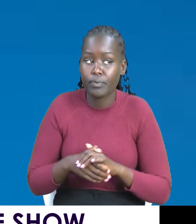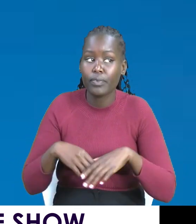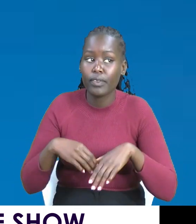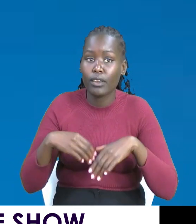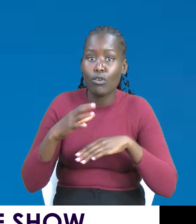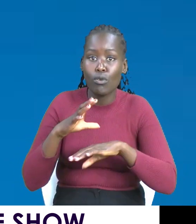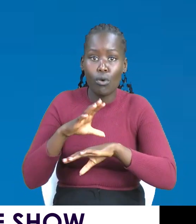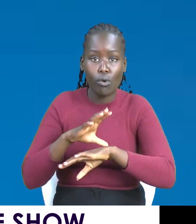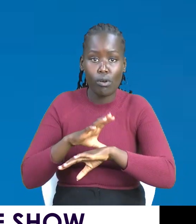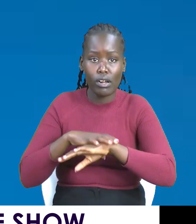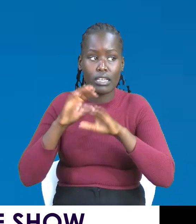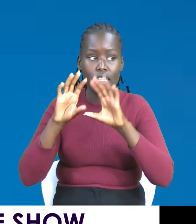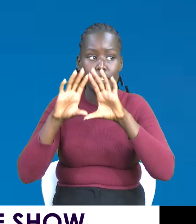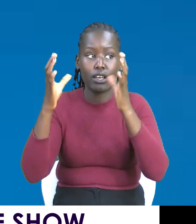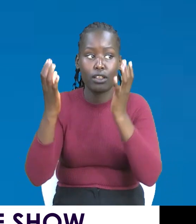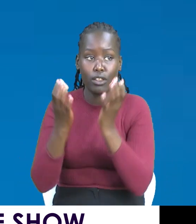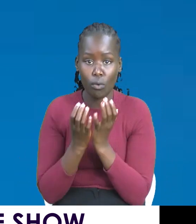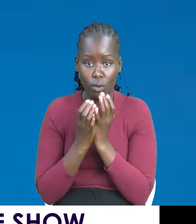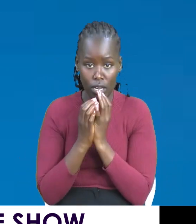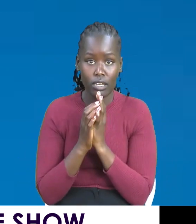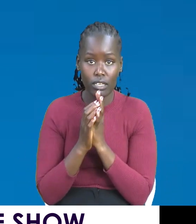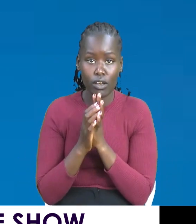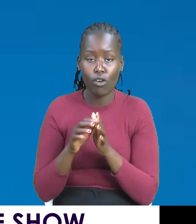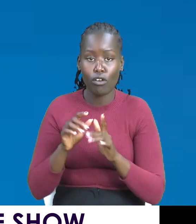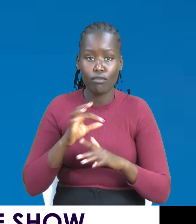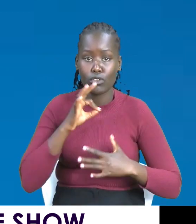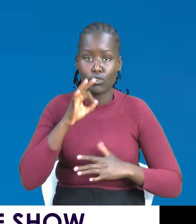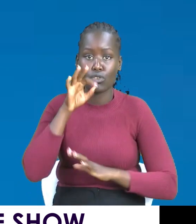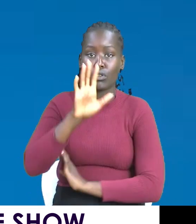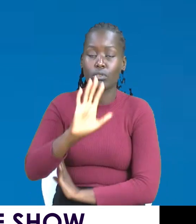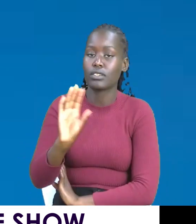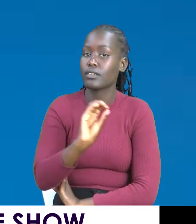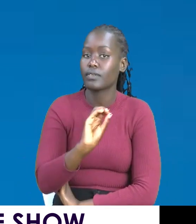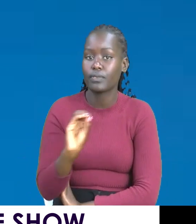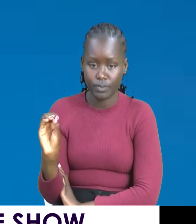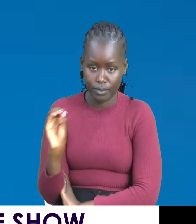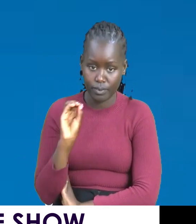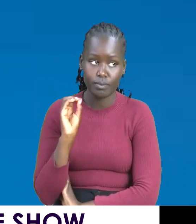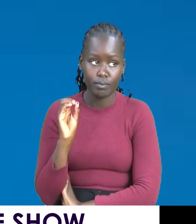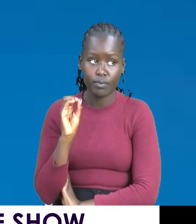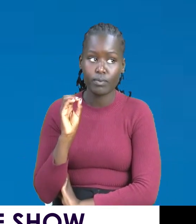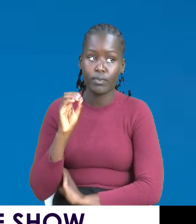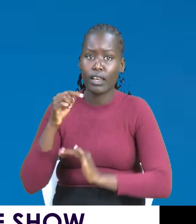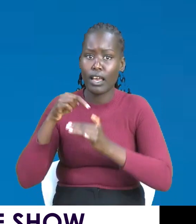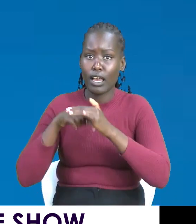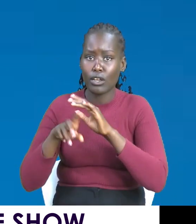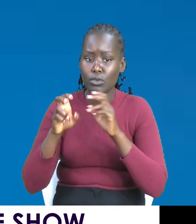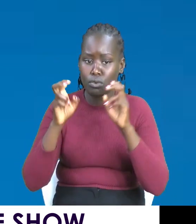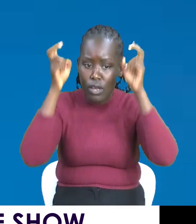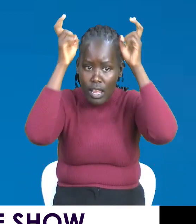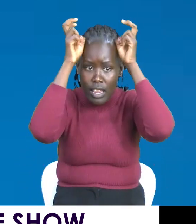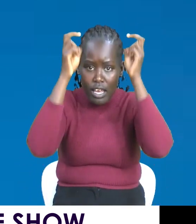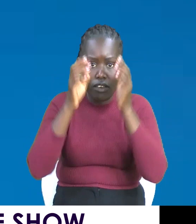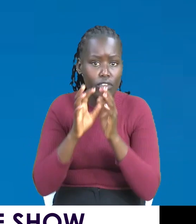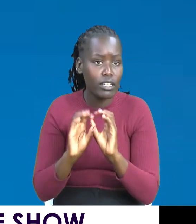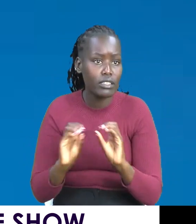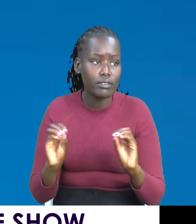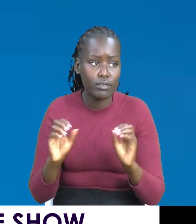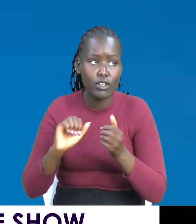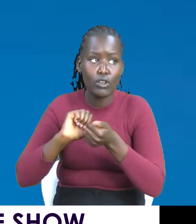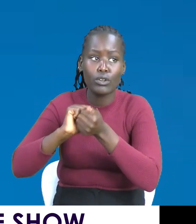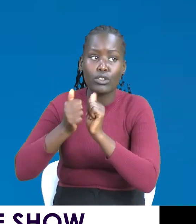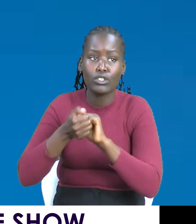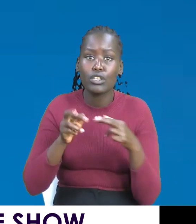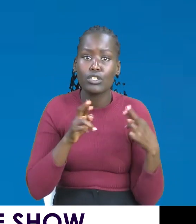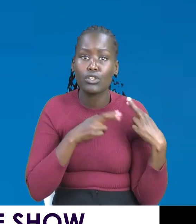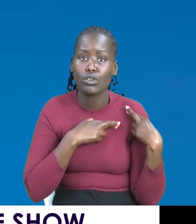the world at the expense of your soul. Do not get into evil. Do not twist your role